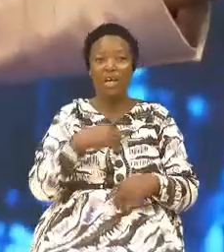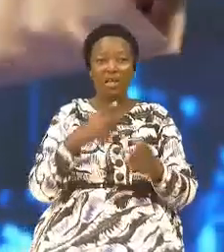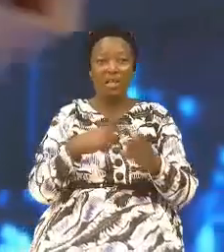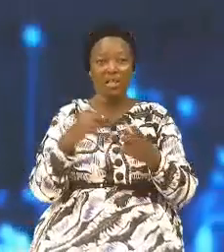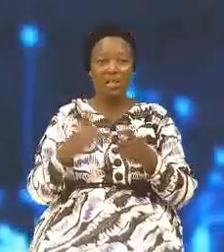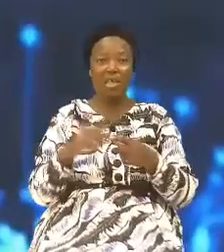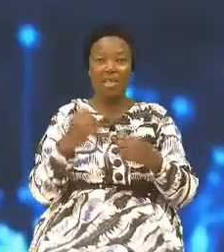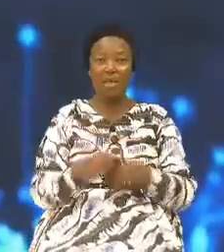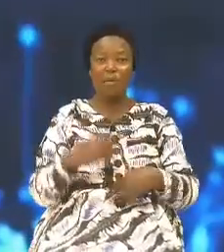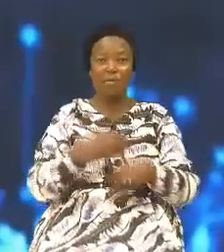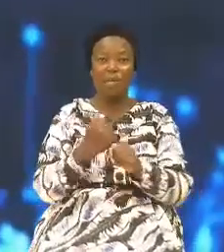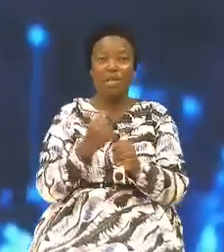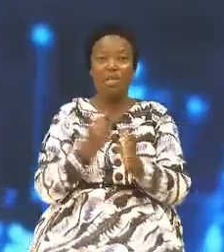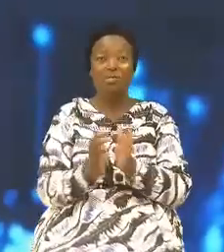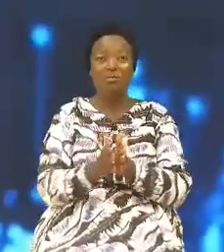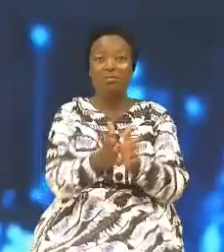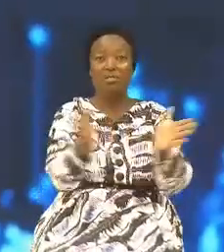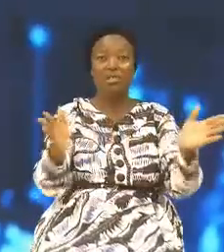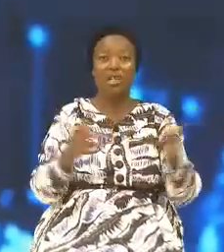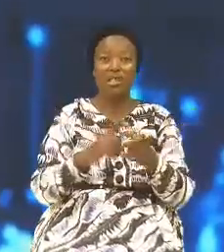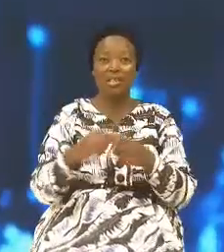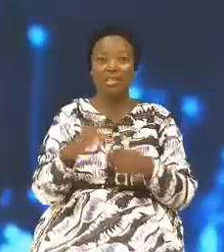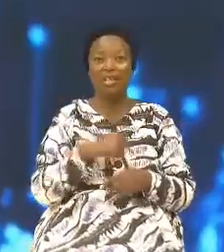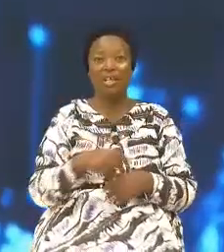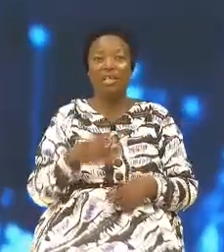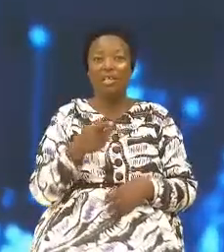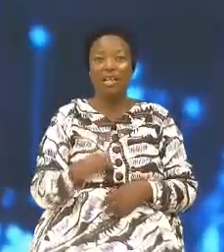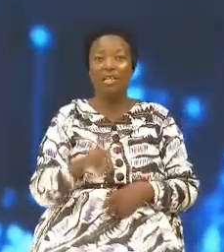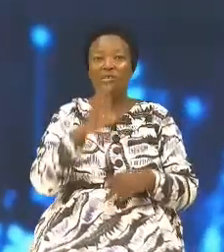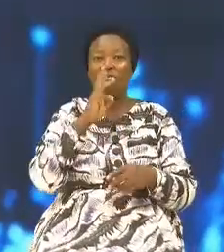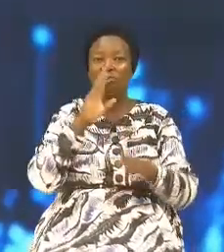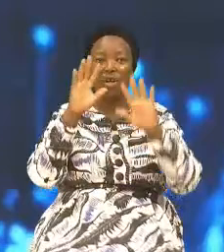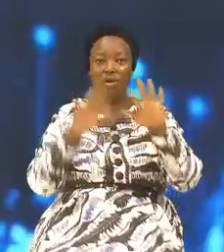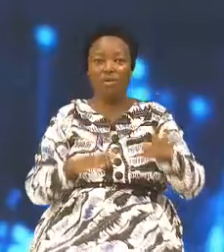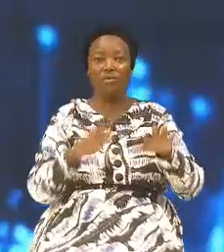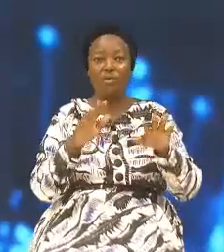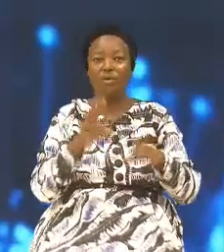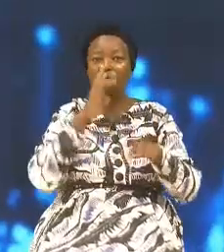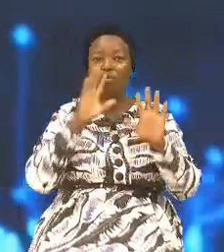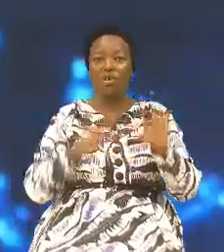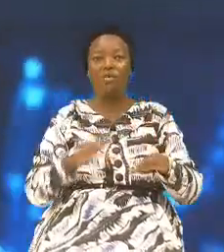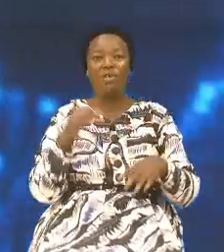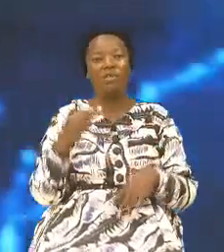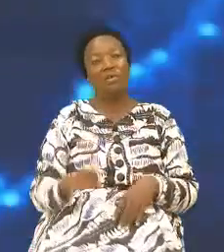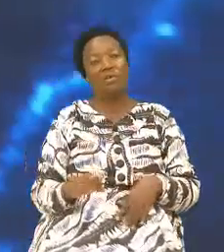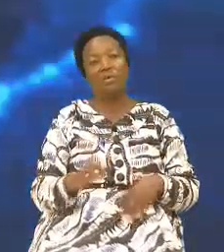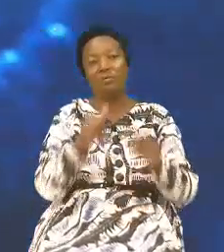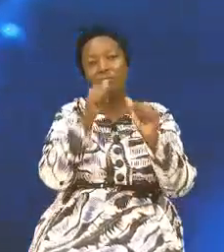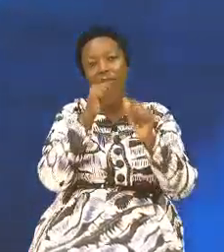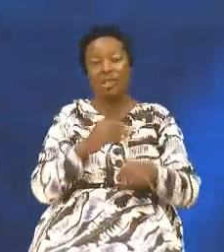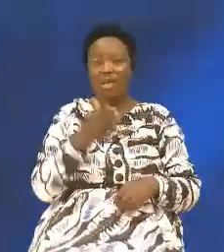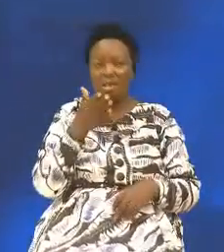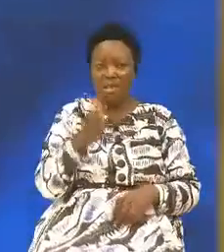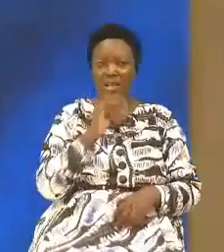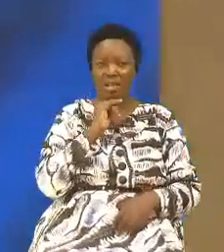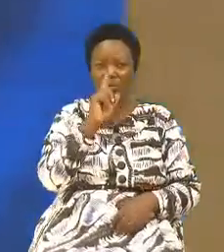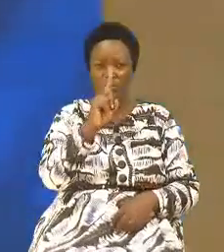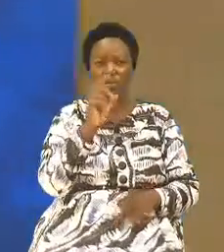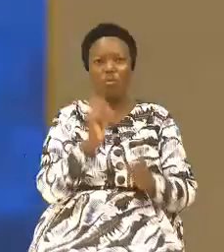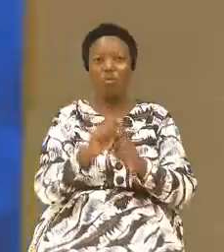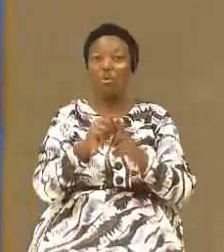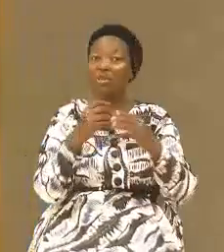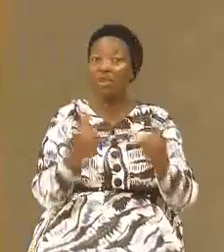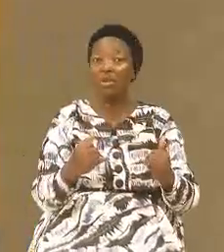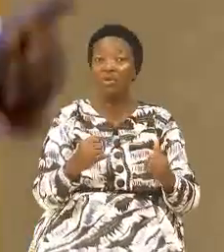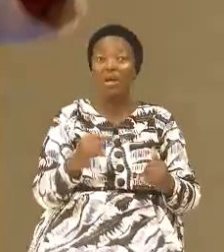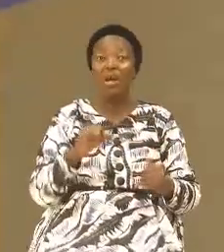pluralized it and said, the showers of blessing. There's one word now I'm bringing to